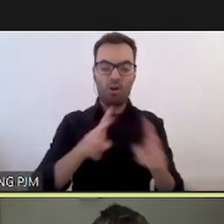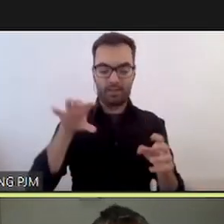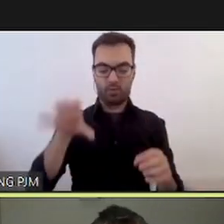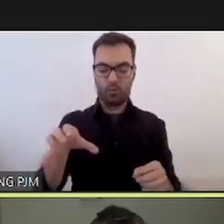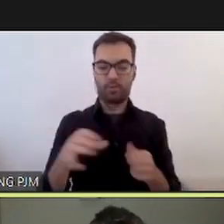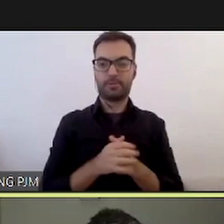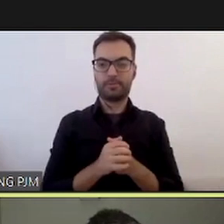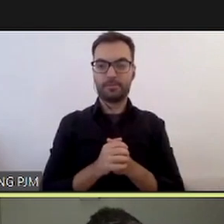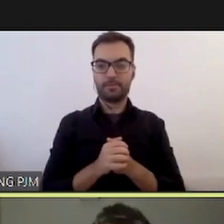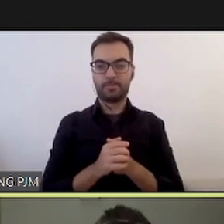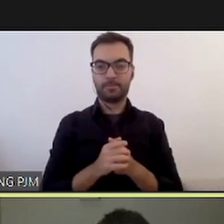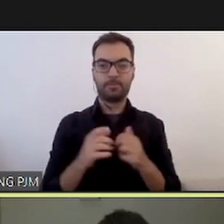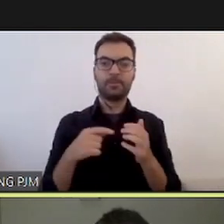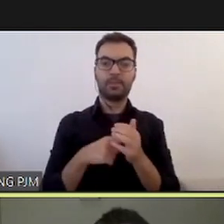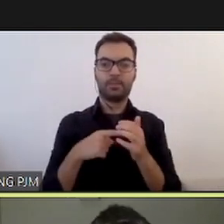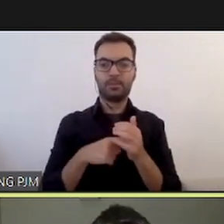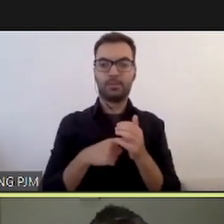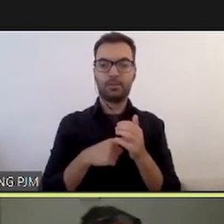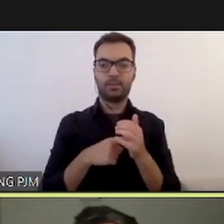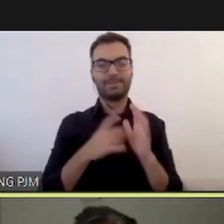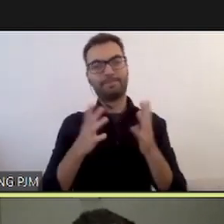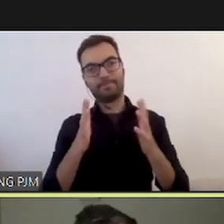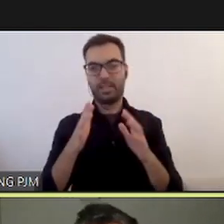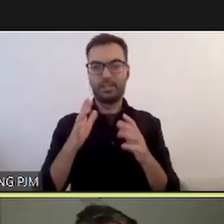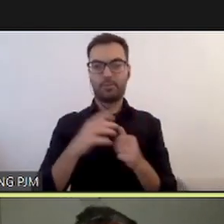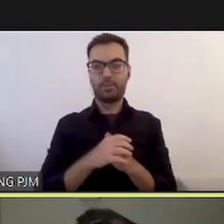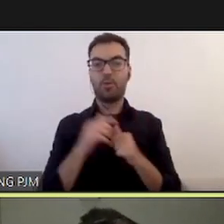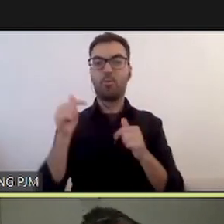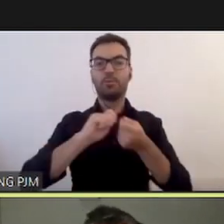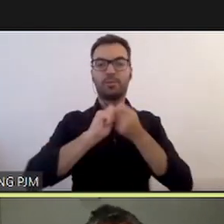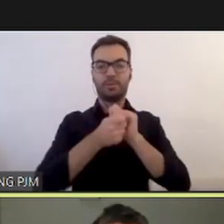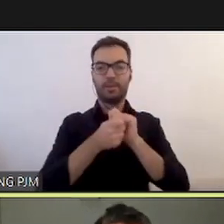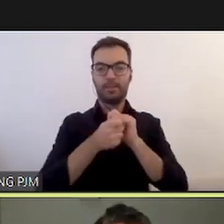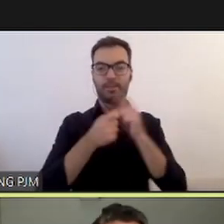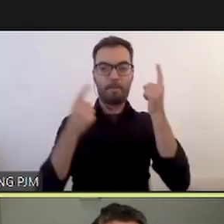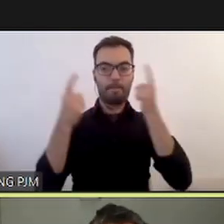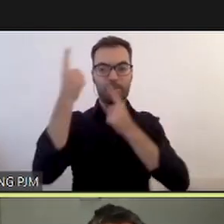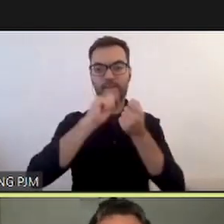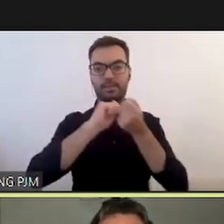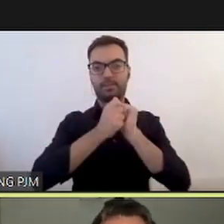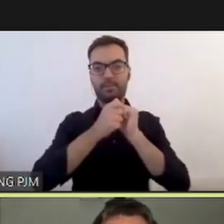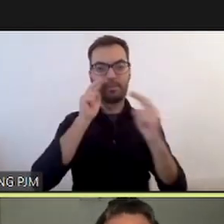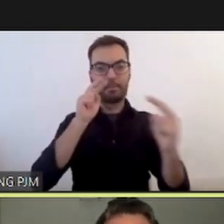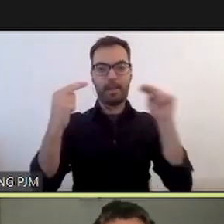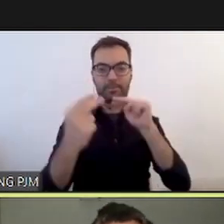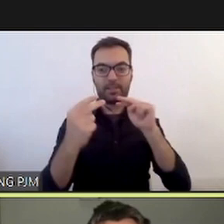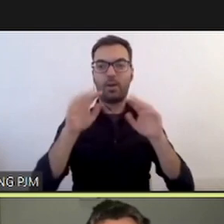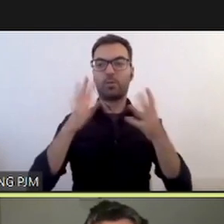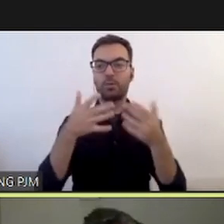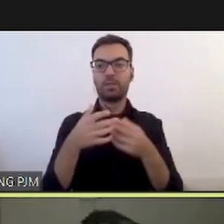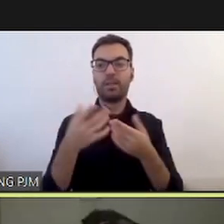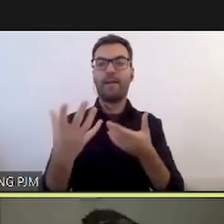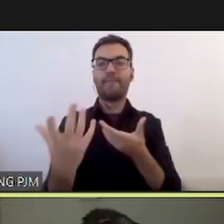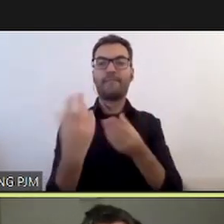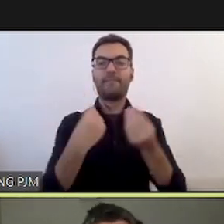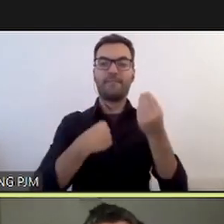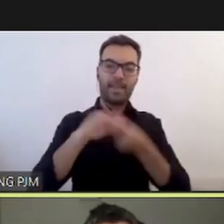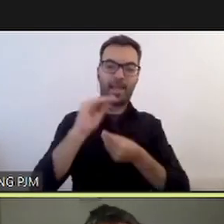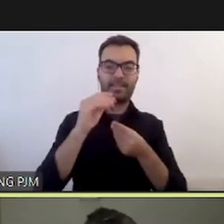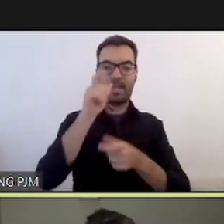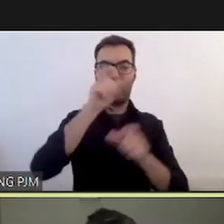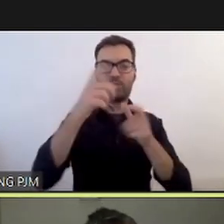bit not okay. So we need to change this perspective, and we need to include a more and more